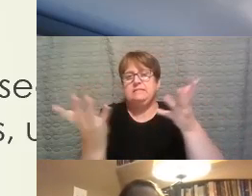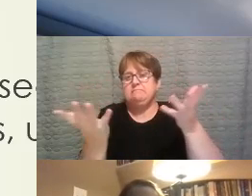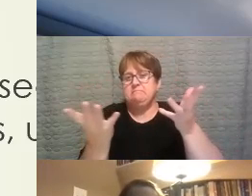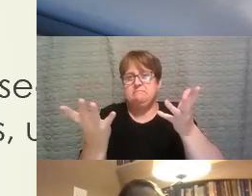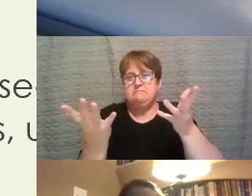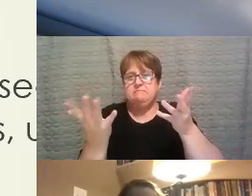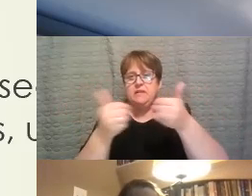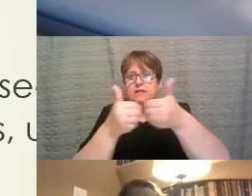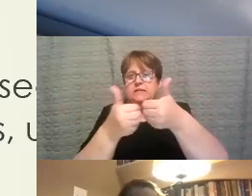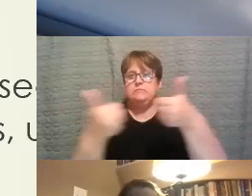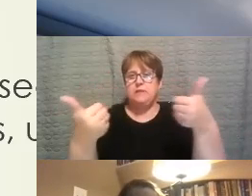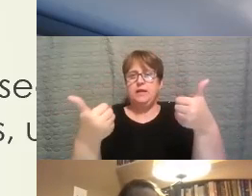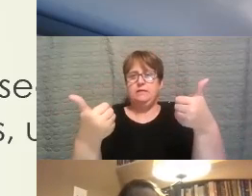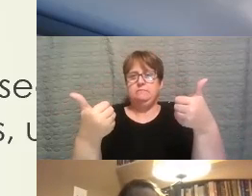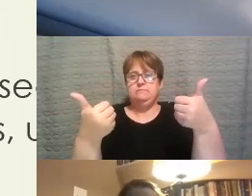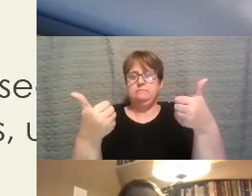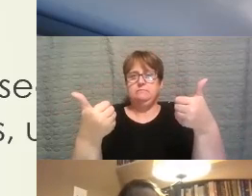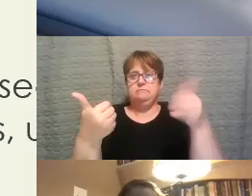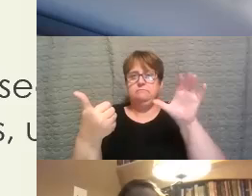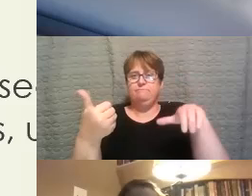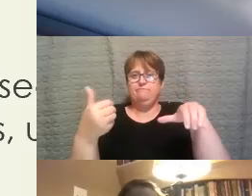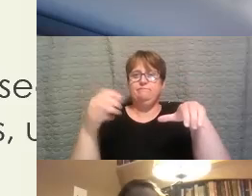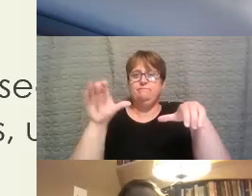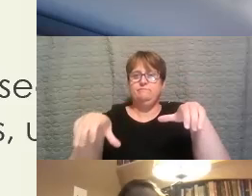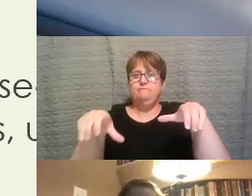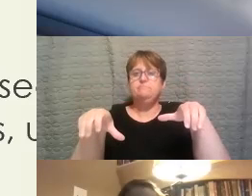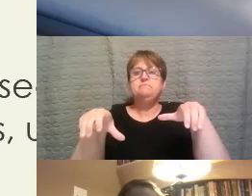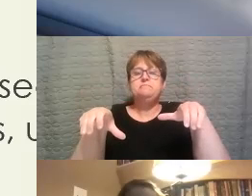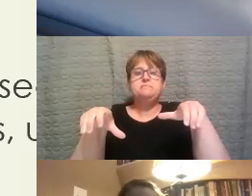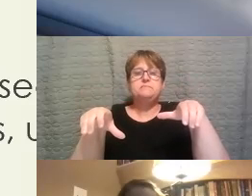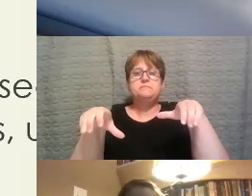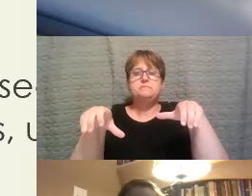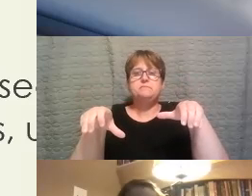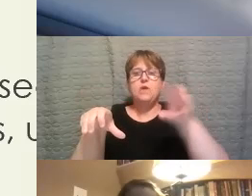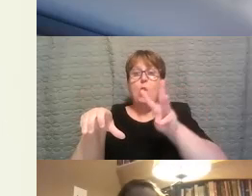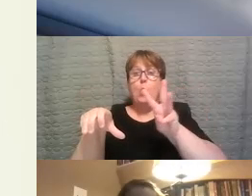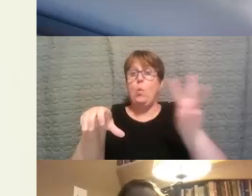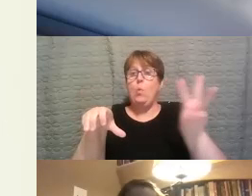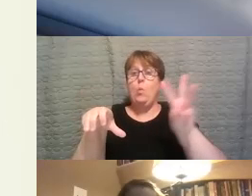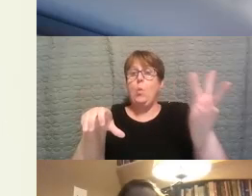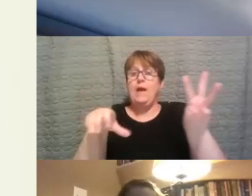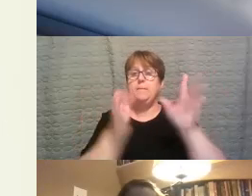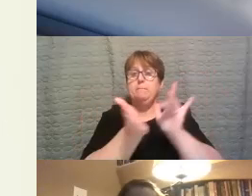split in two different areas. The Western medicine,